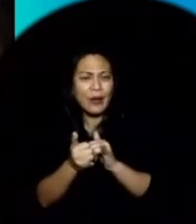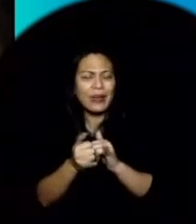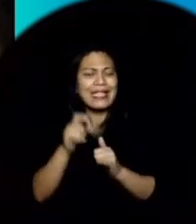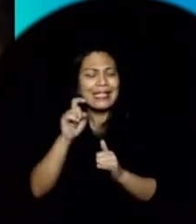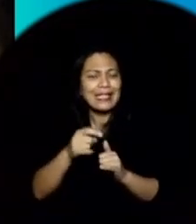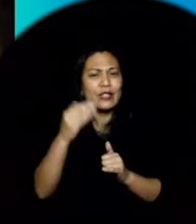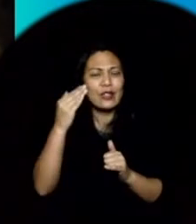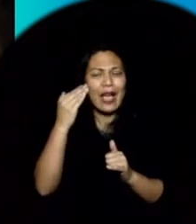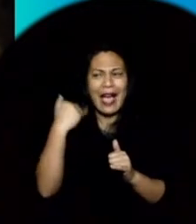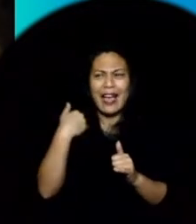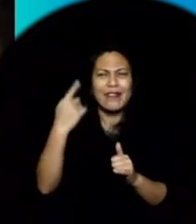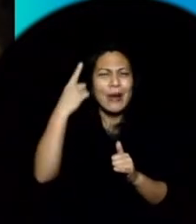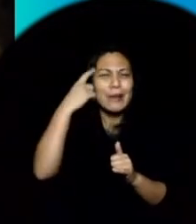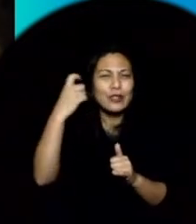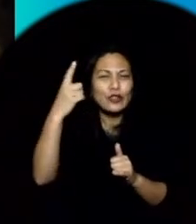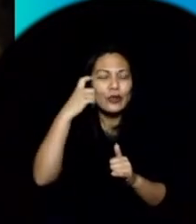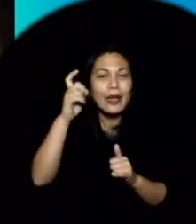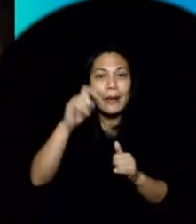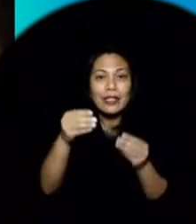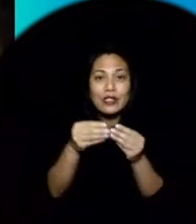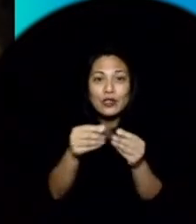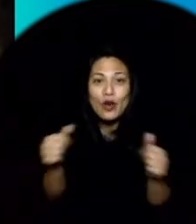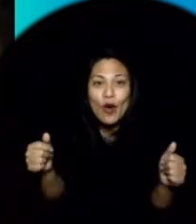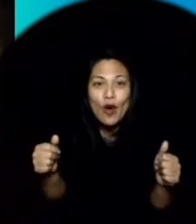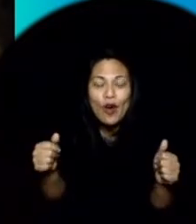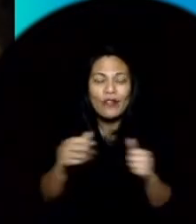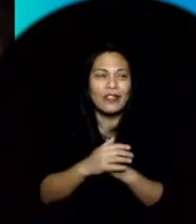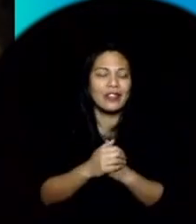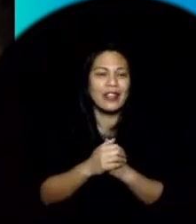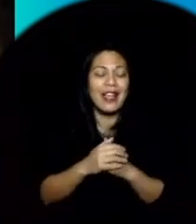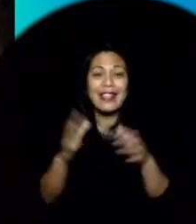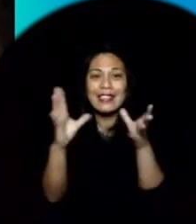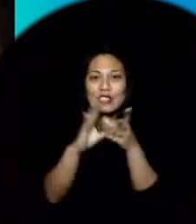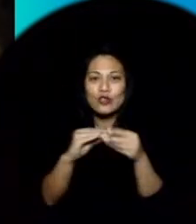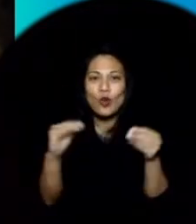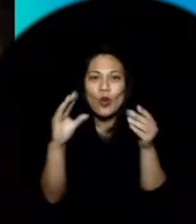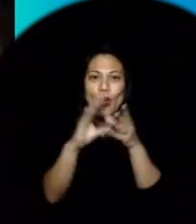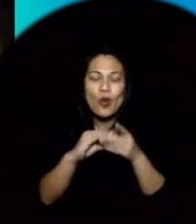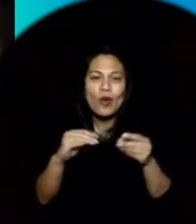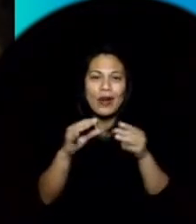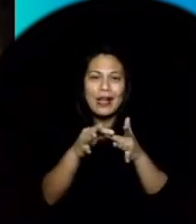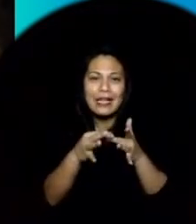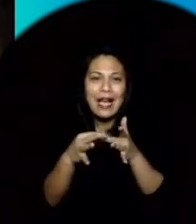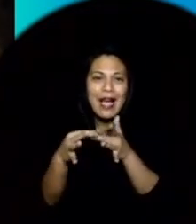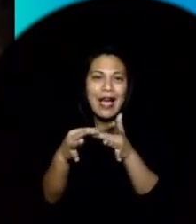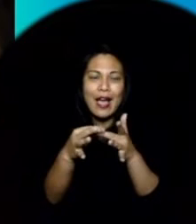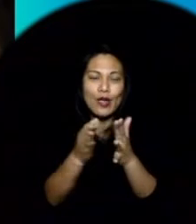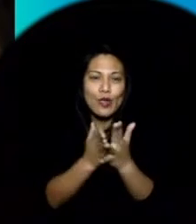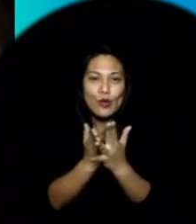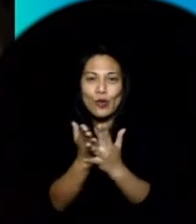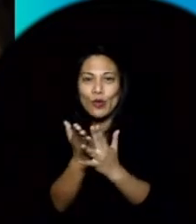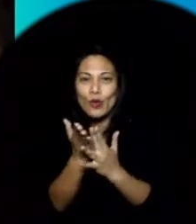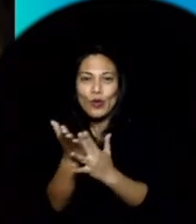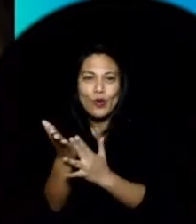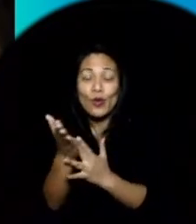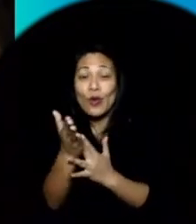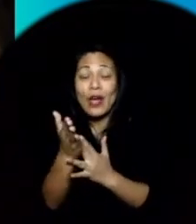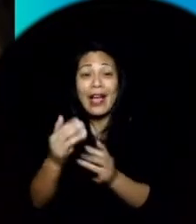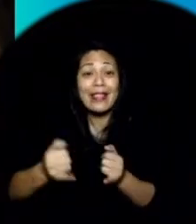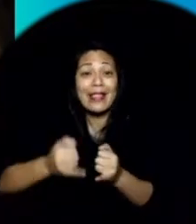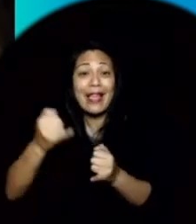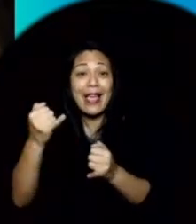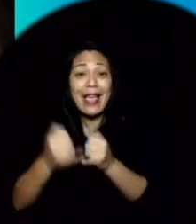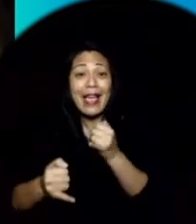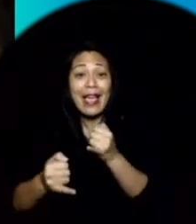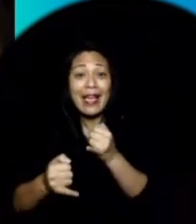to be solved, and the writer knows that the driving force or narrative hook will be that puzzle, and